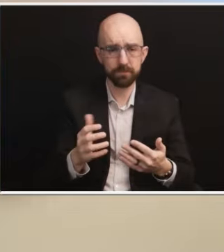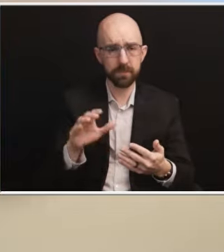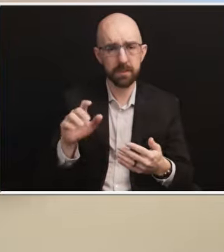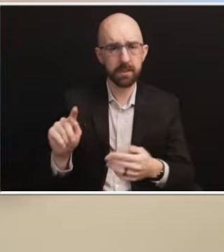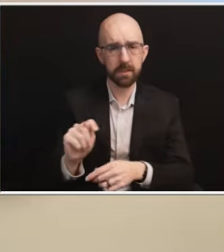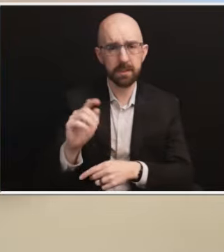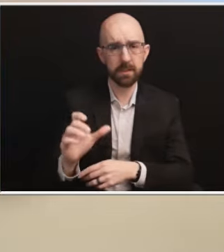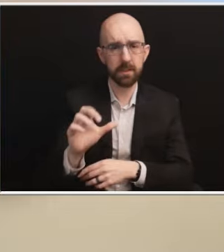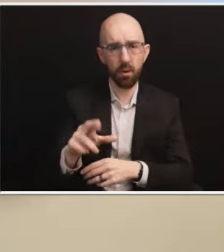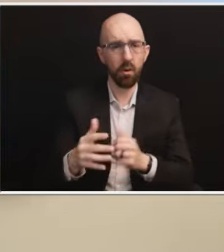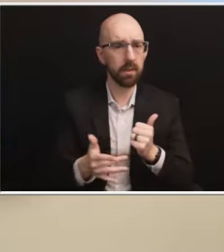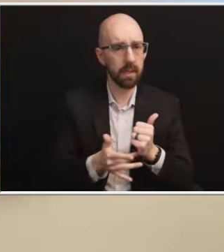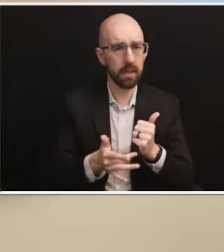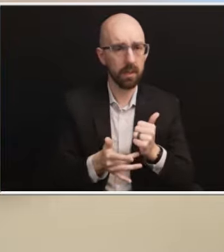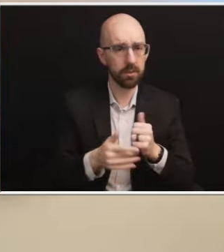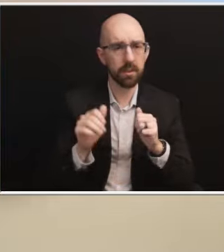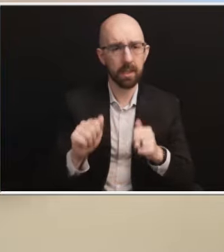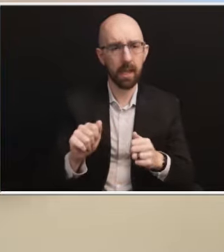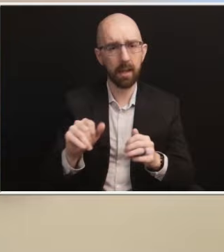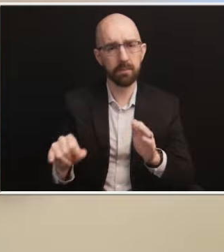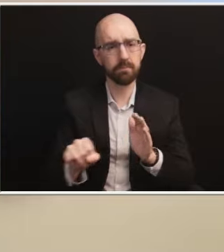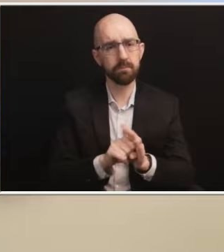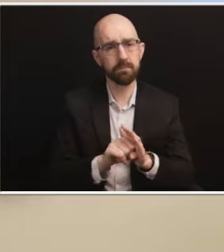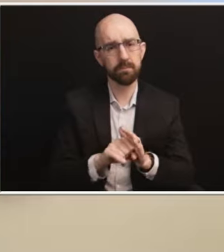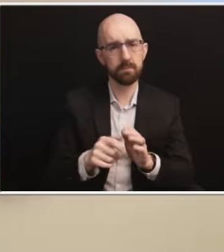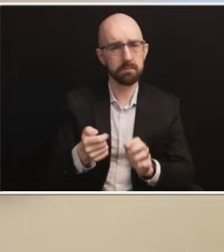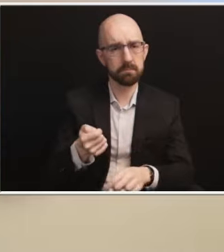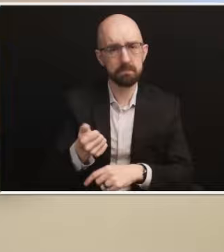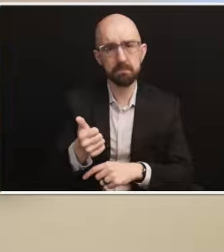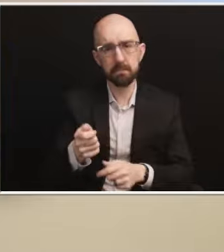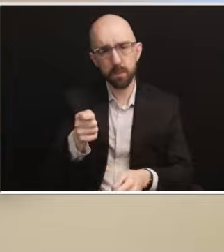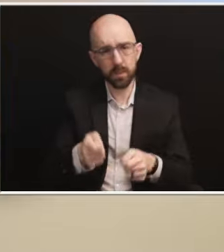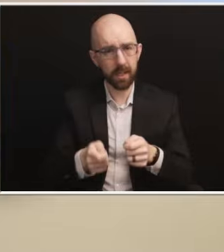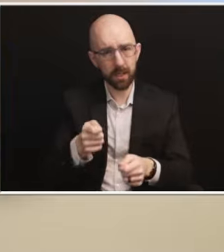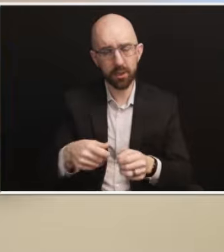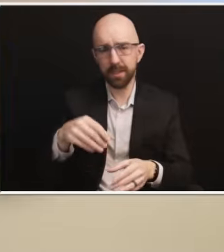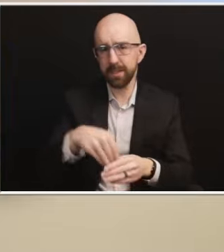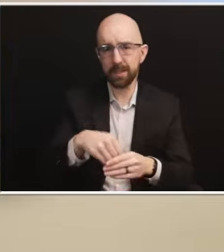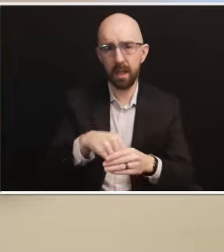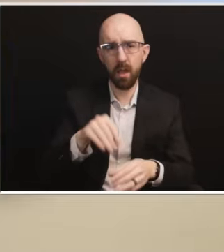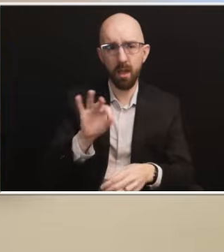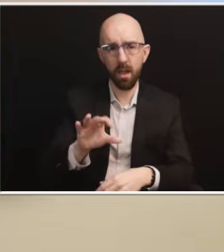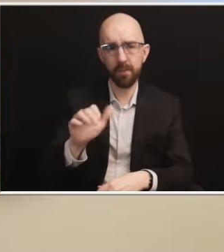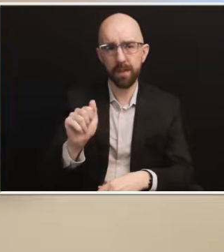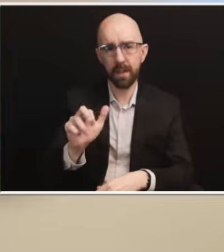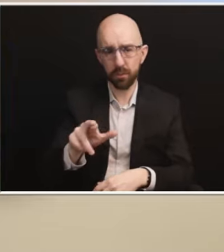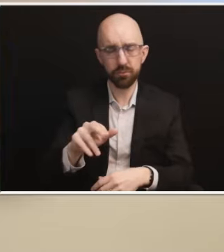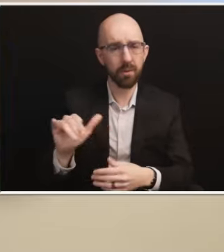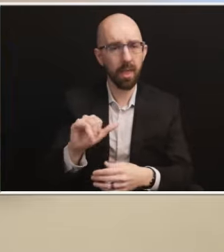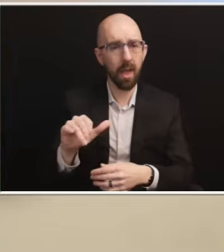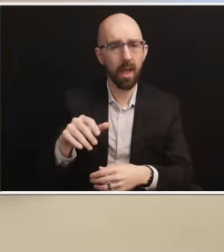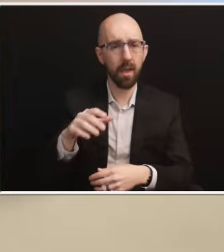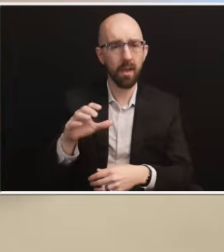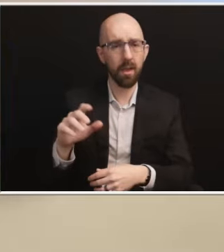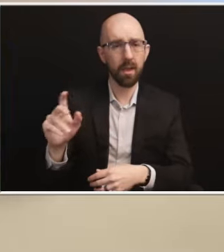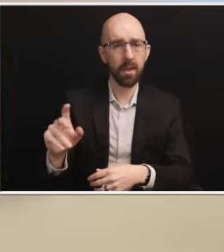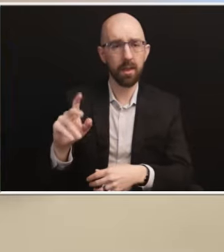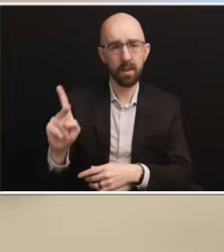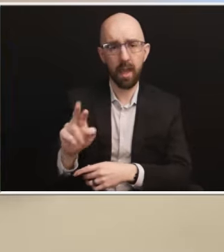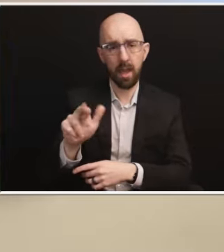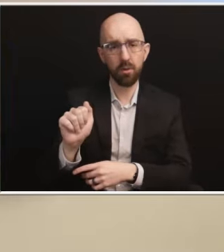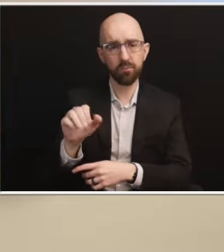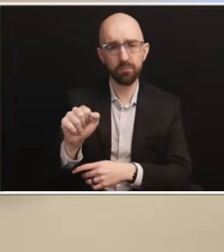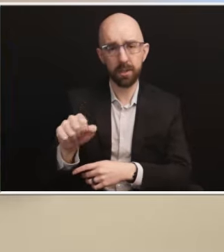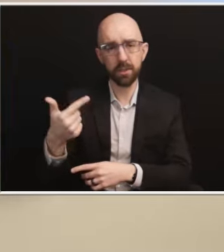TCR technology, which can detect minute mutations inside the cancer, like the KRAS gene that's very commonly seen